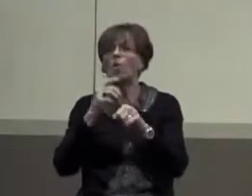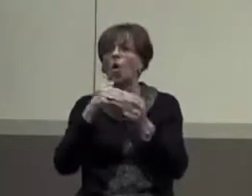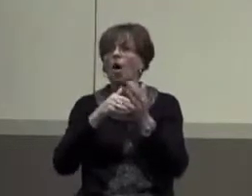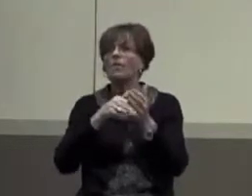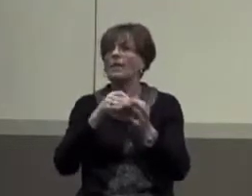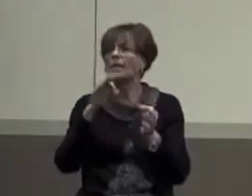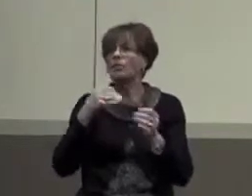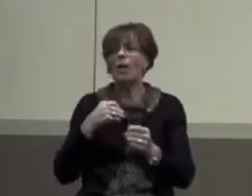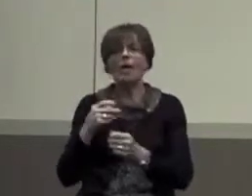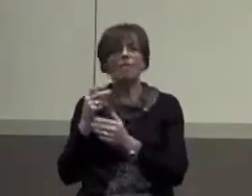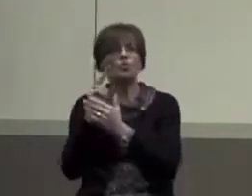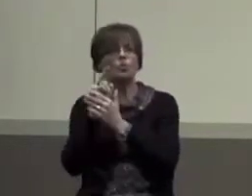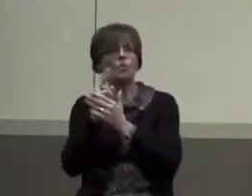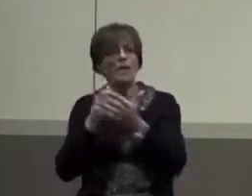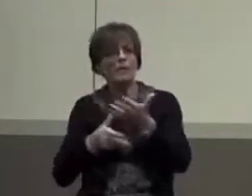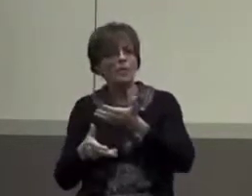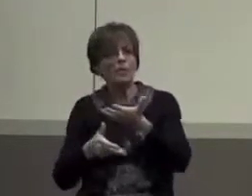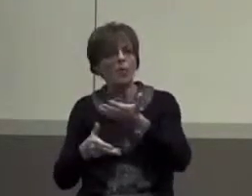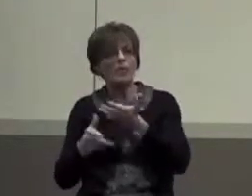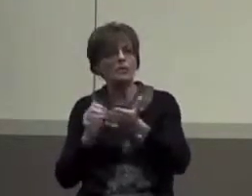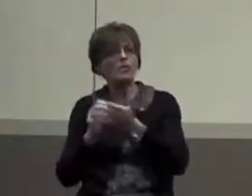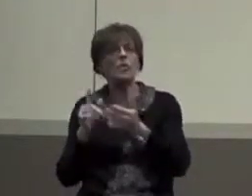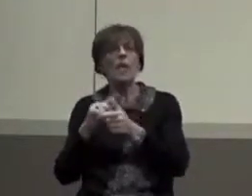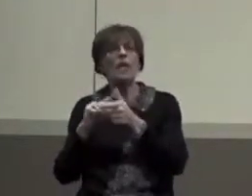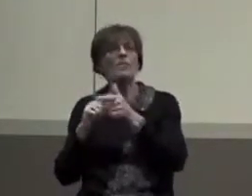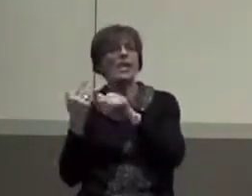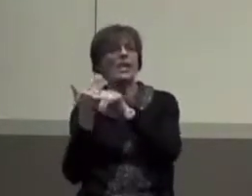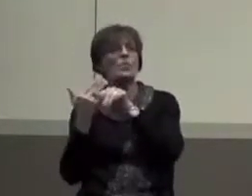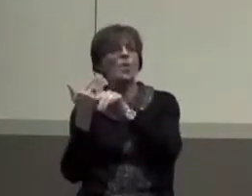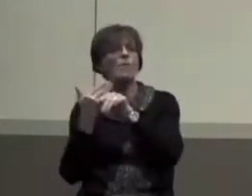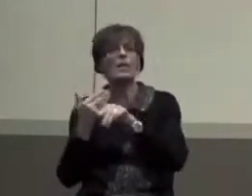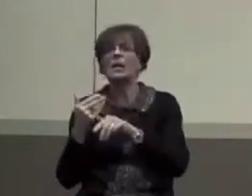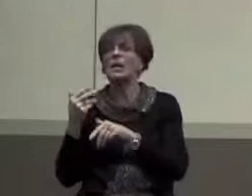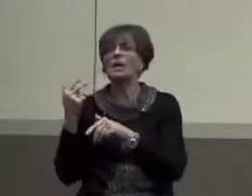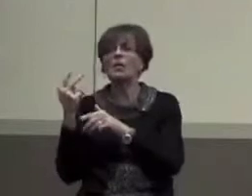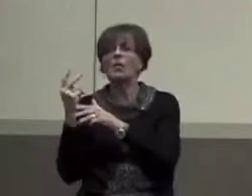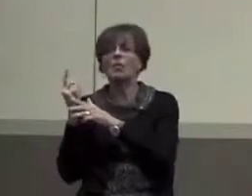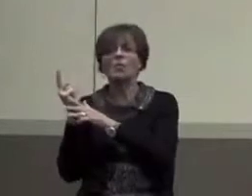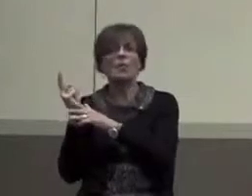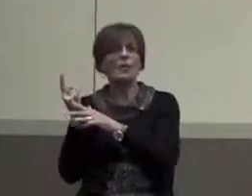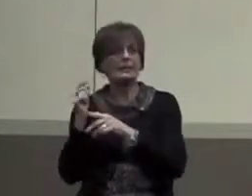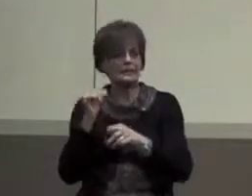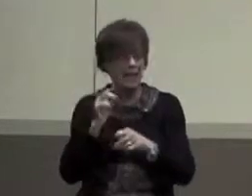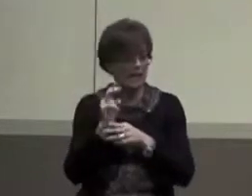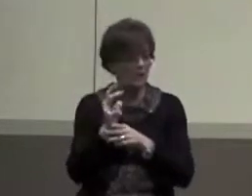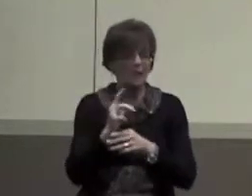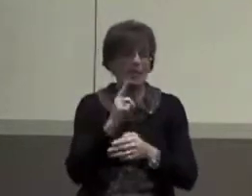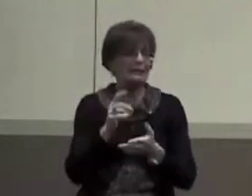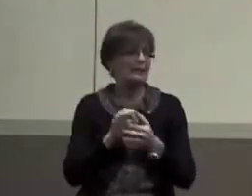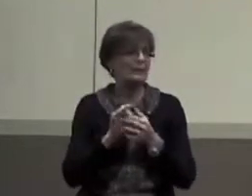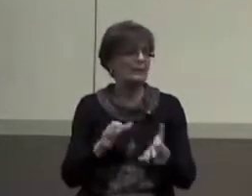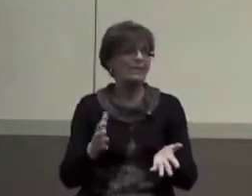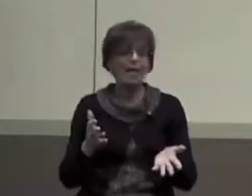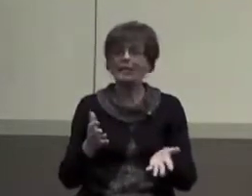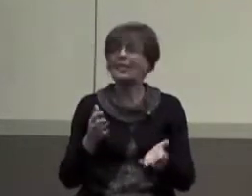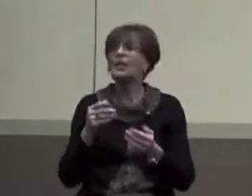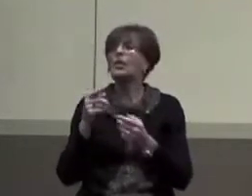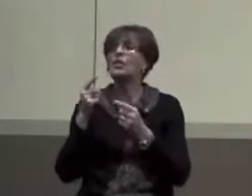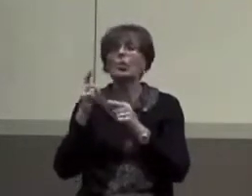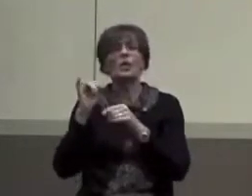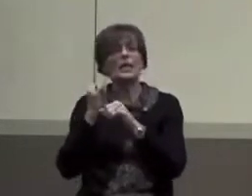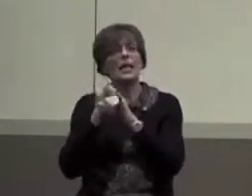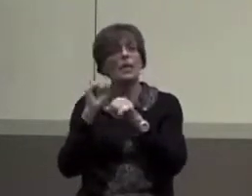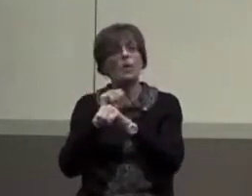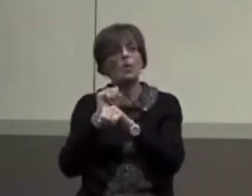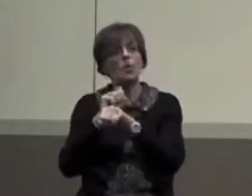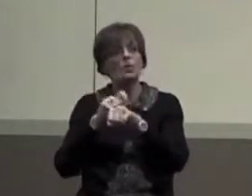with one student and you get interrupted 3 minutes, that 2 minutes was really ineffective. So during that independent work time, what you should be